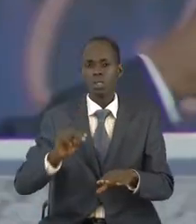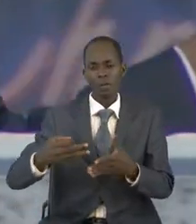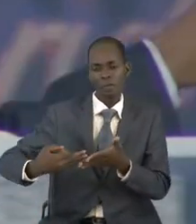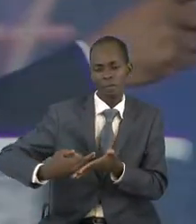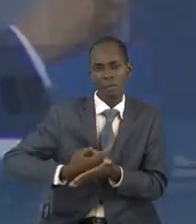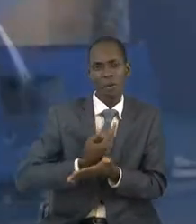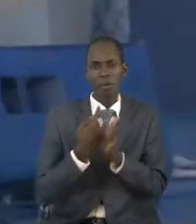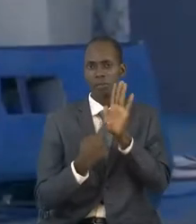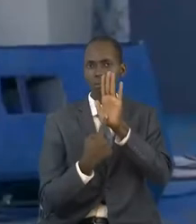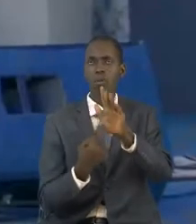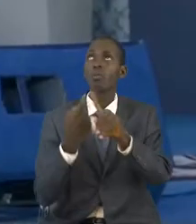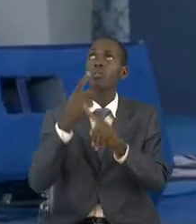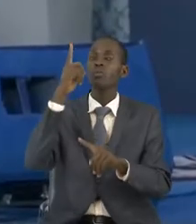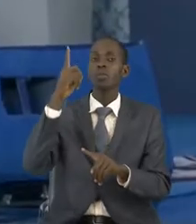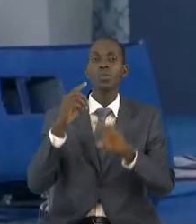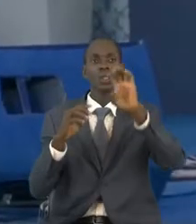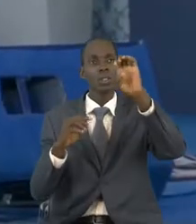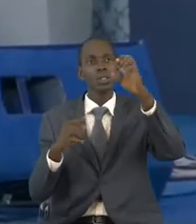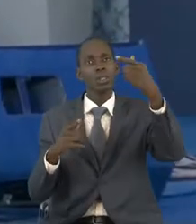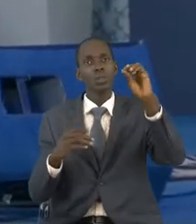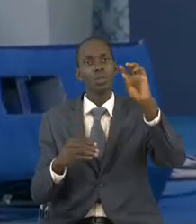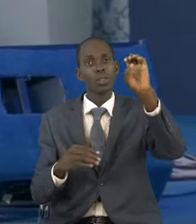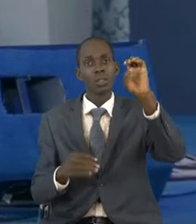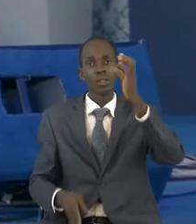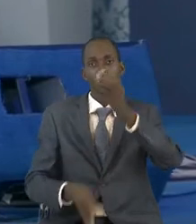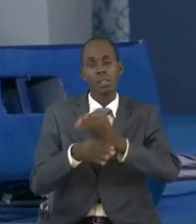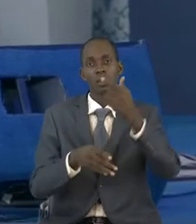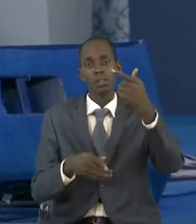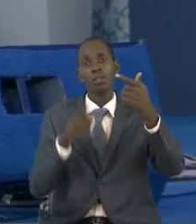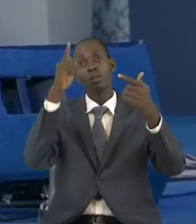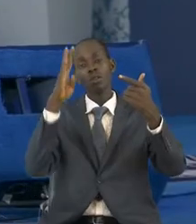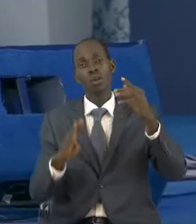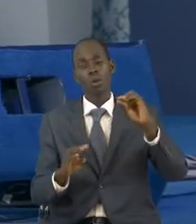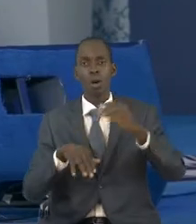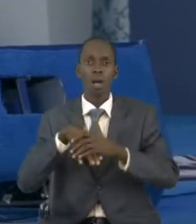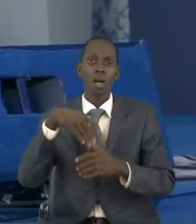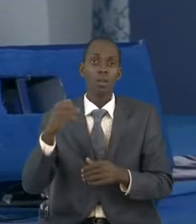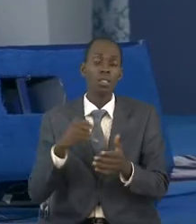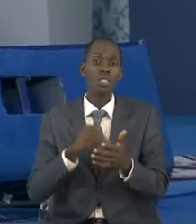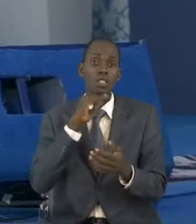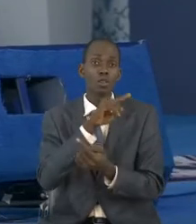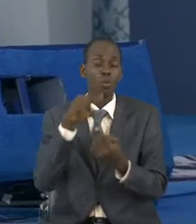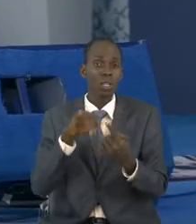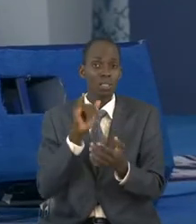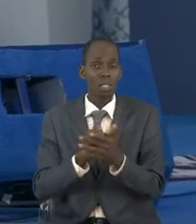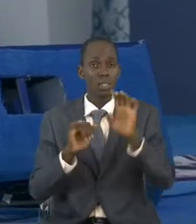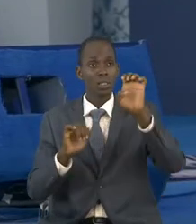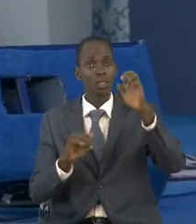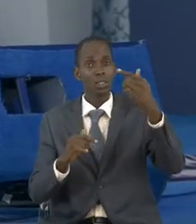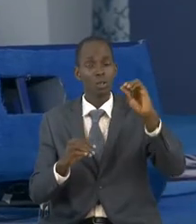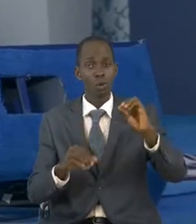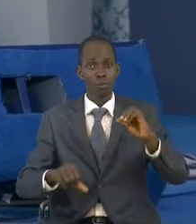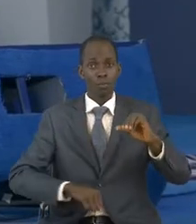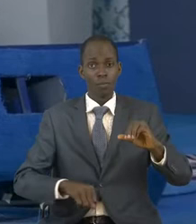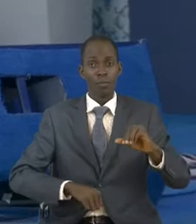Ego, edging God out. It is when that ego is cancelled, that